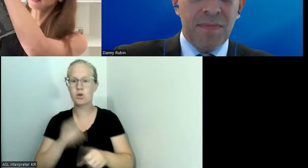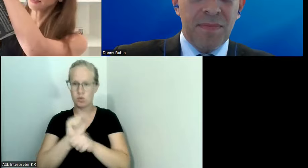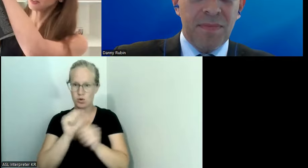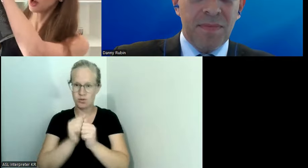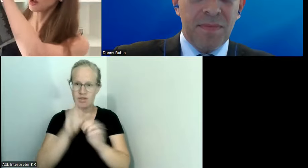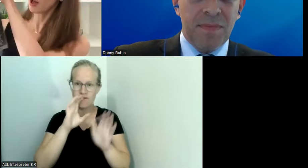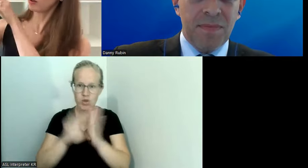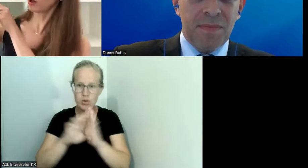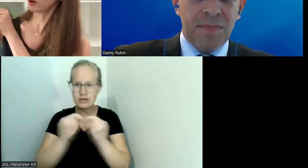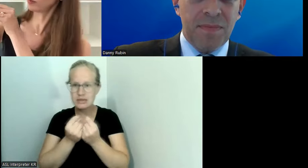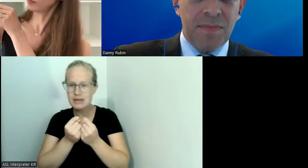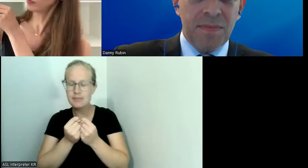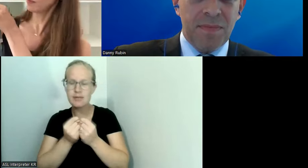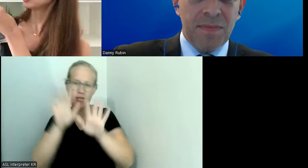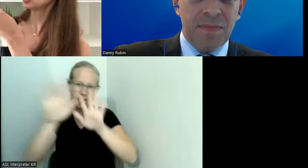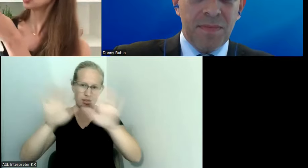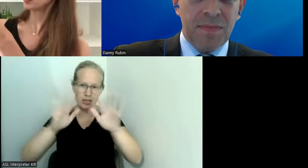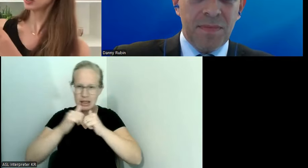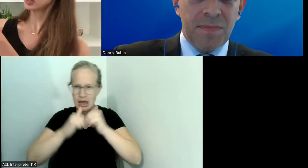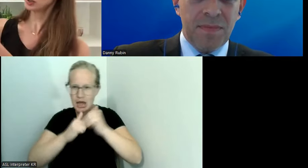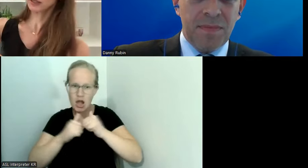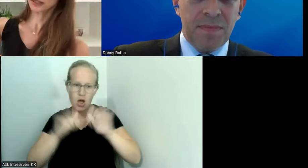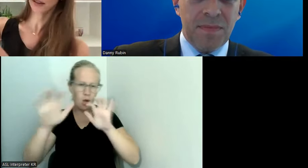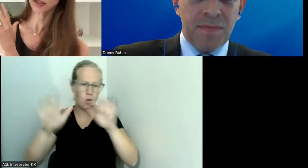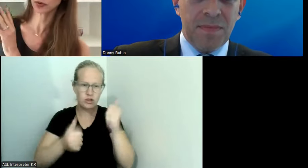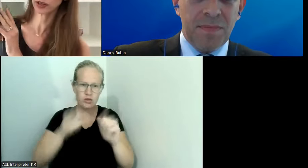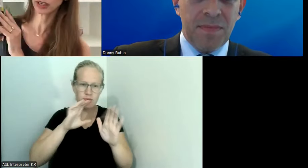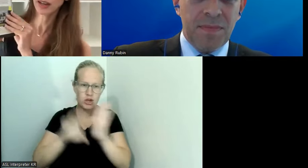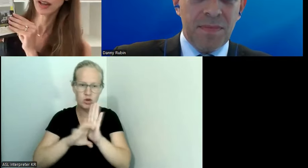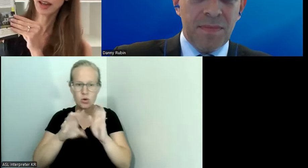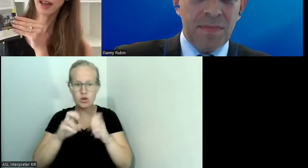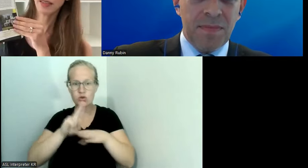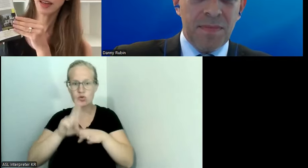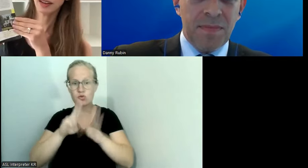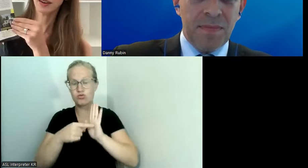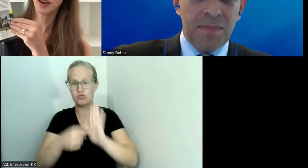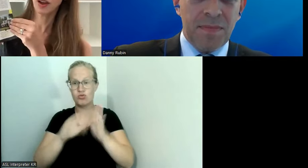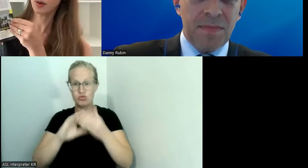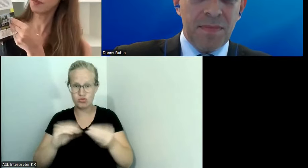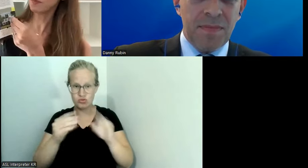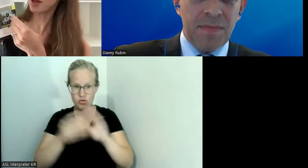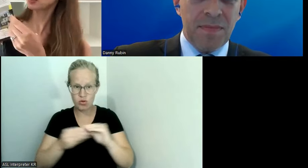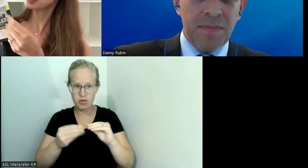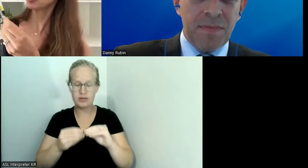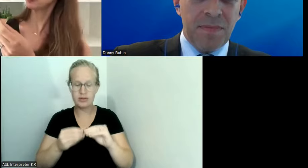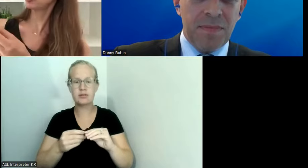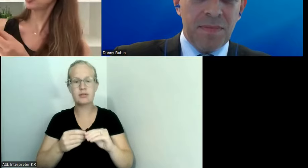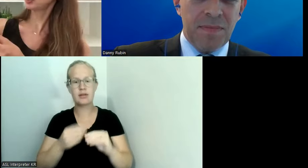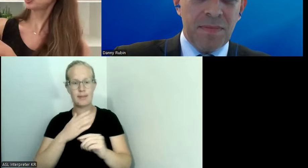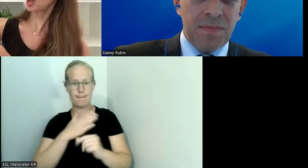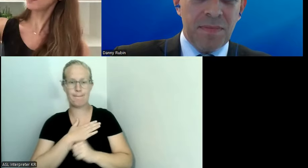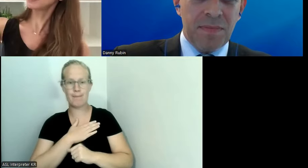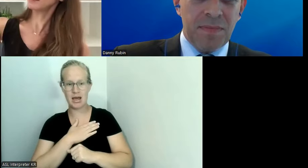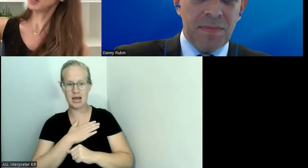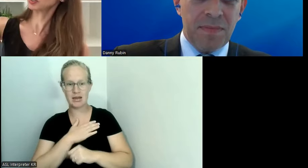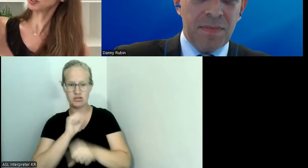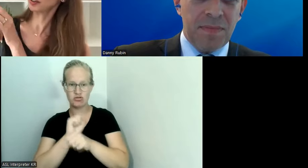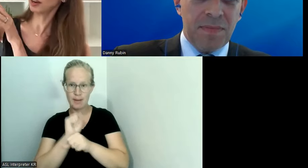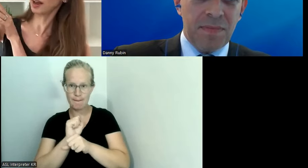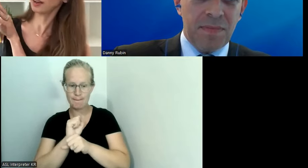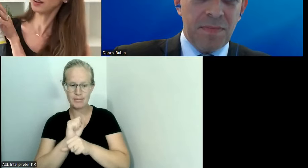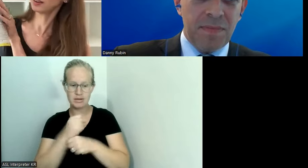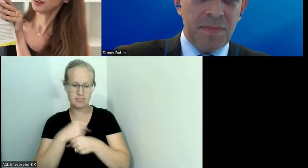and the layouts and we talk about, um, what pictures we want to use to tell a story. And then, um, my sort of job is to